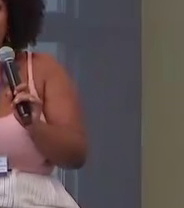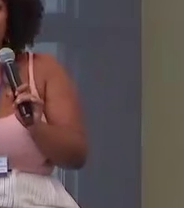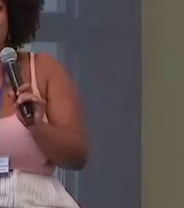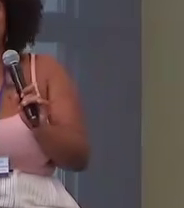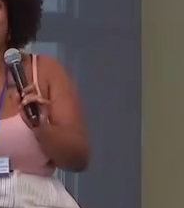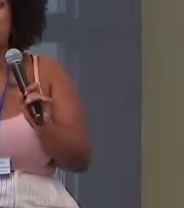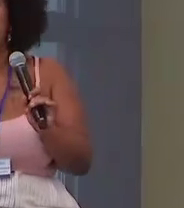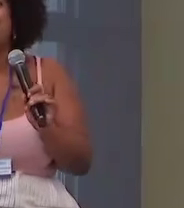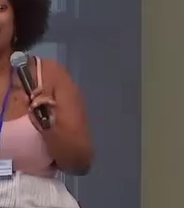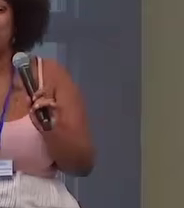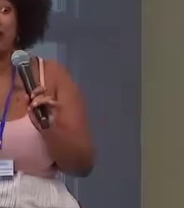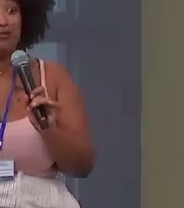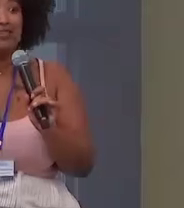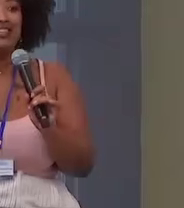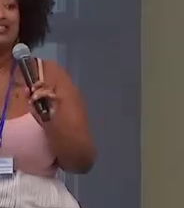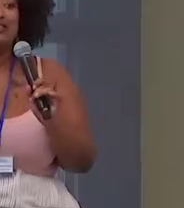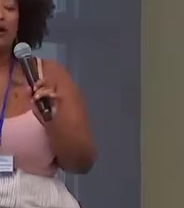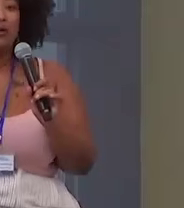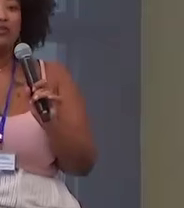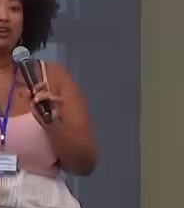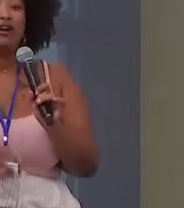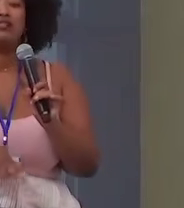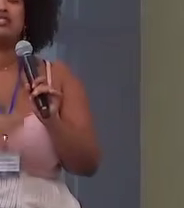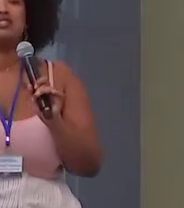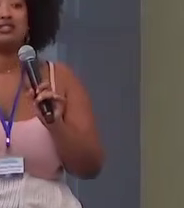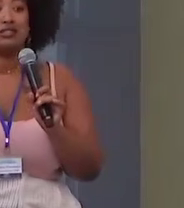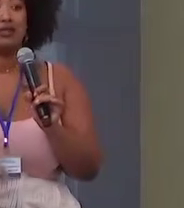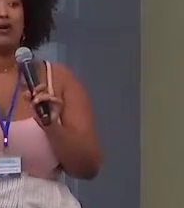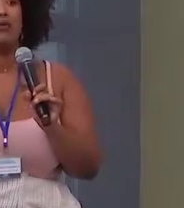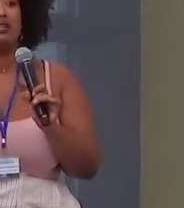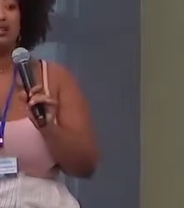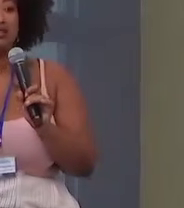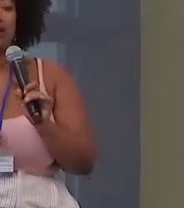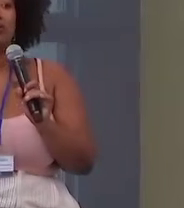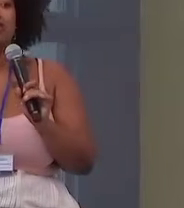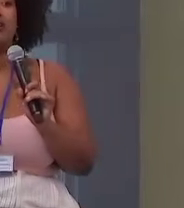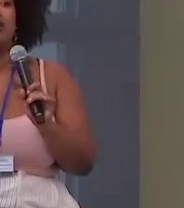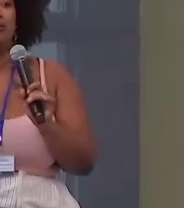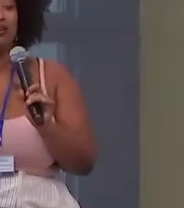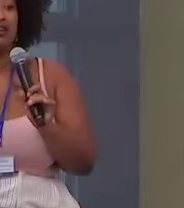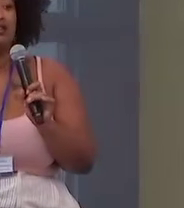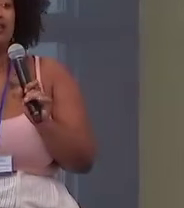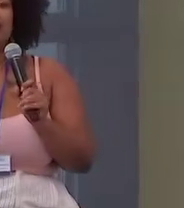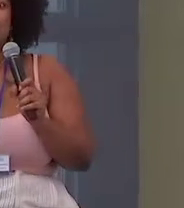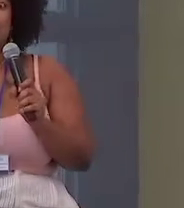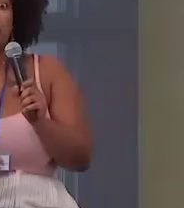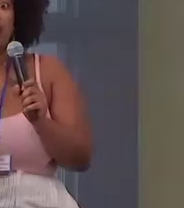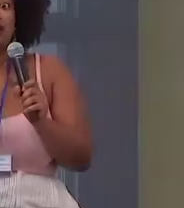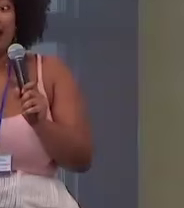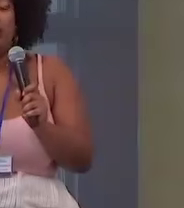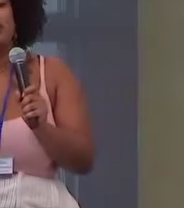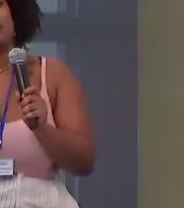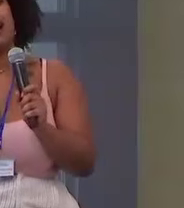lot of us want to be at least part-time remote. So the conversations need to grow. We need to start pushing our employers